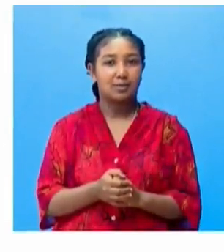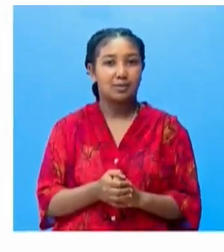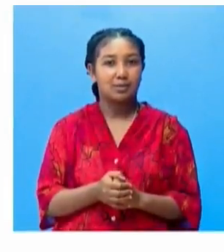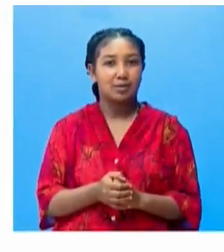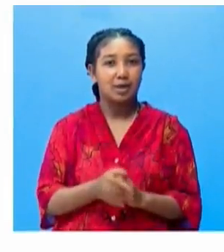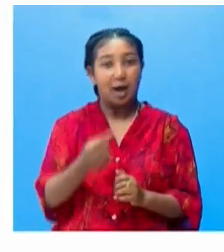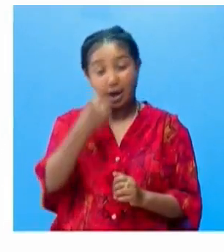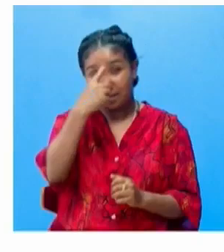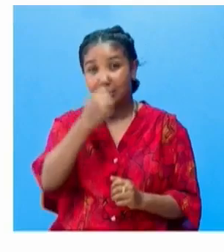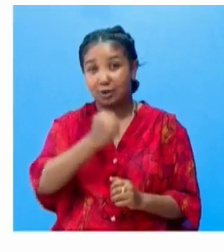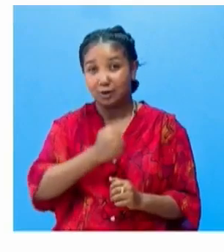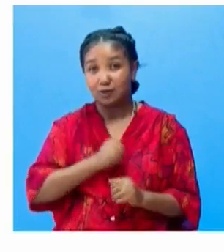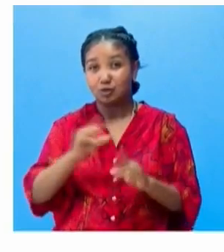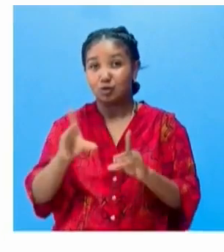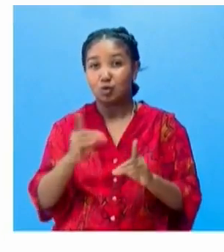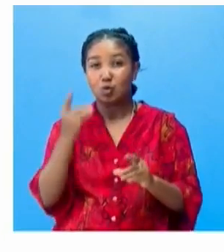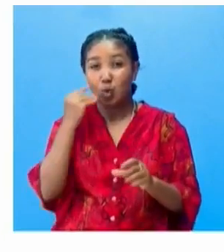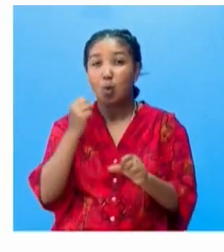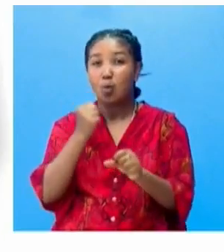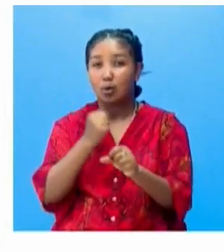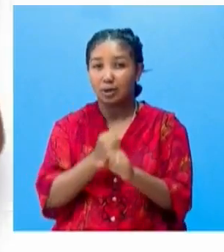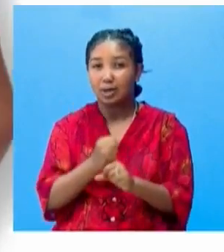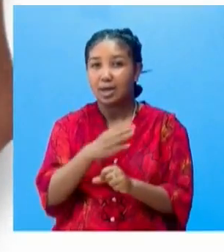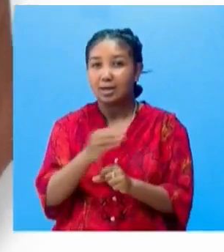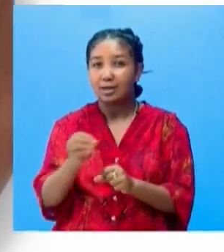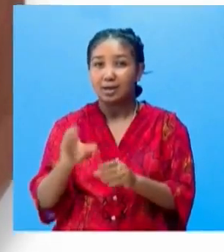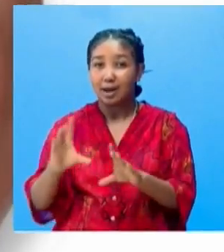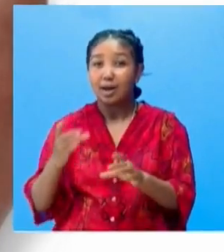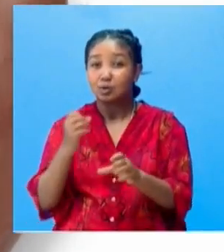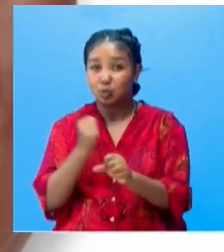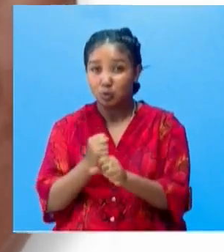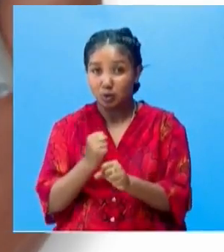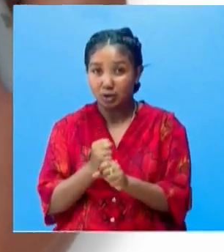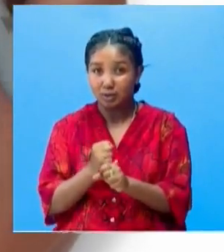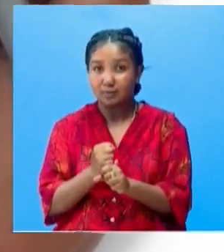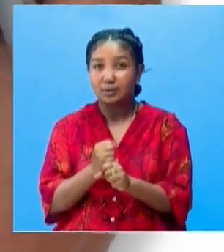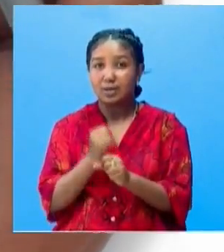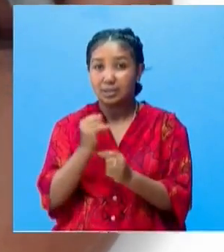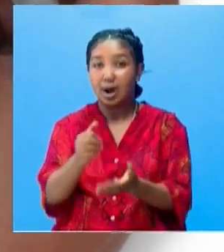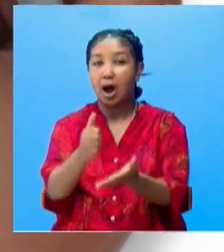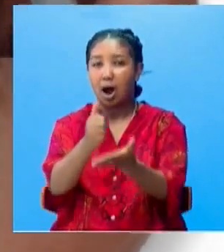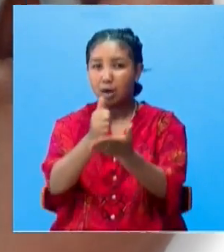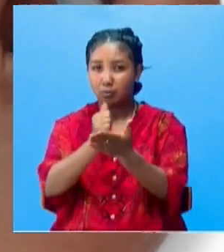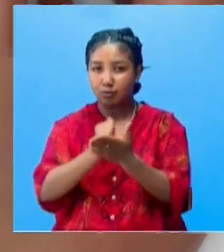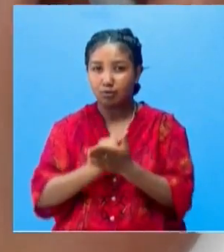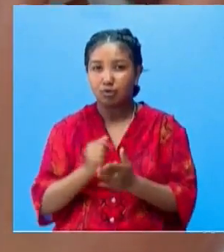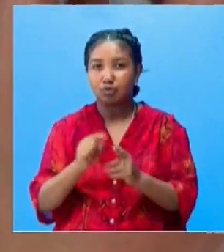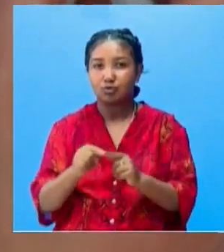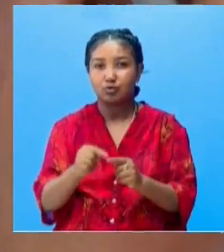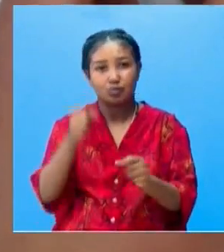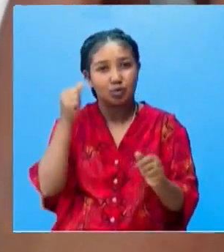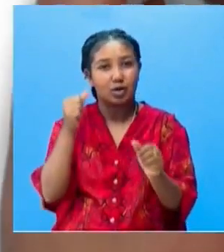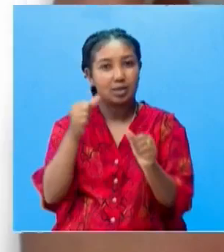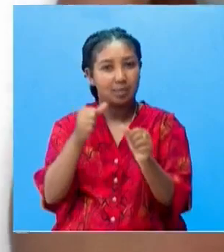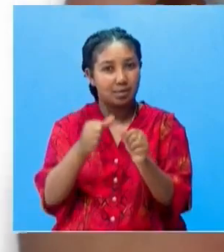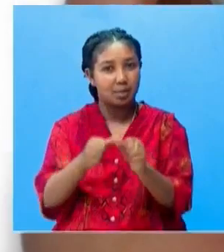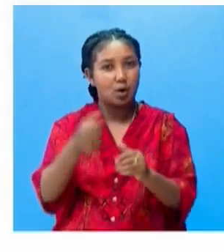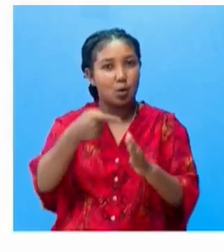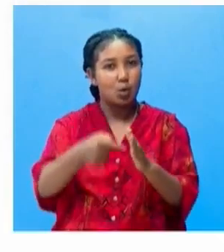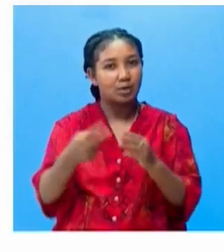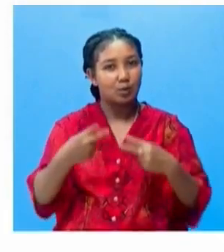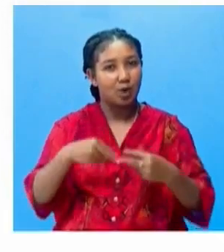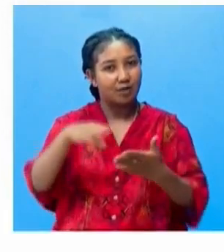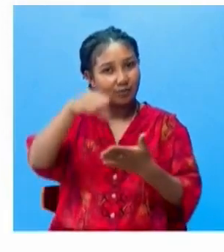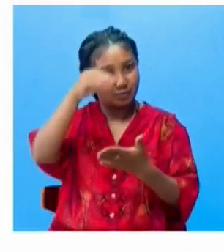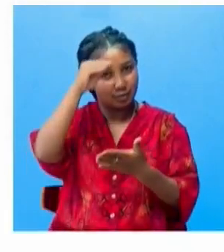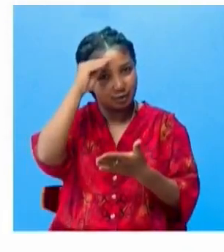I believe doing our homeworks and classworks is helpful to remember what we have